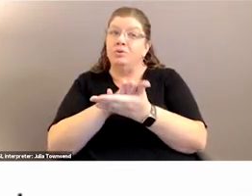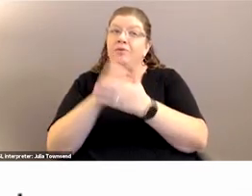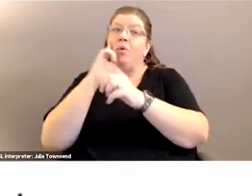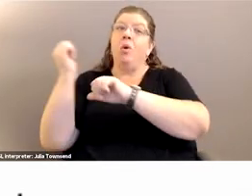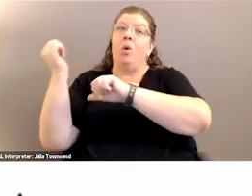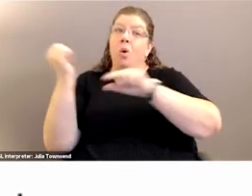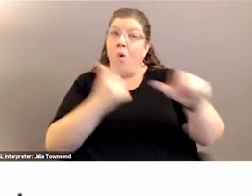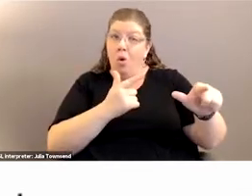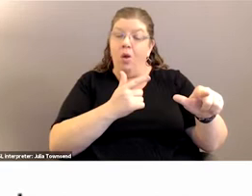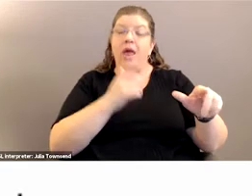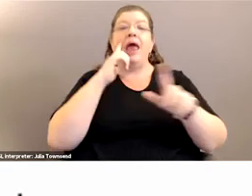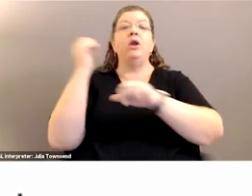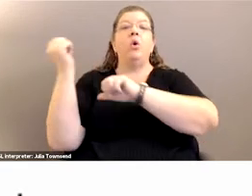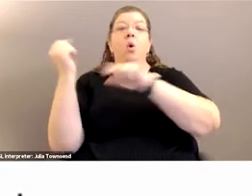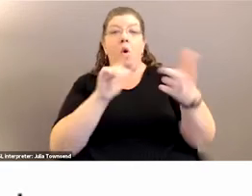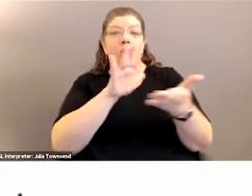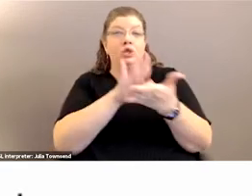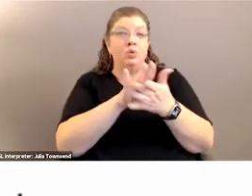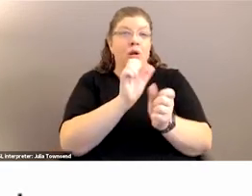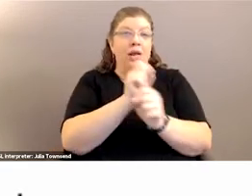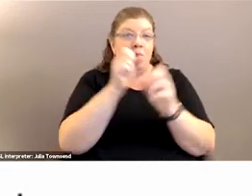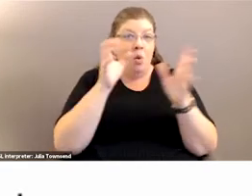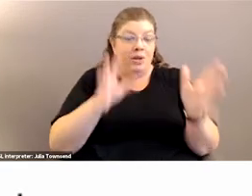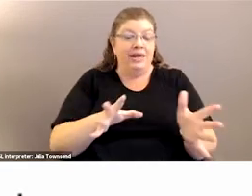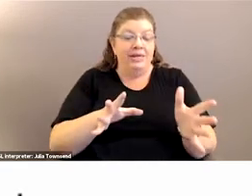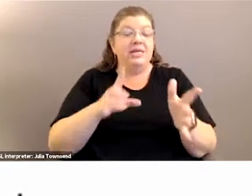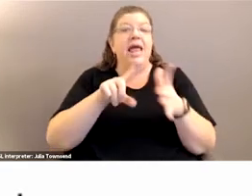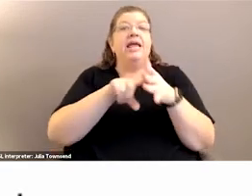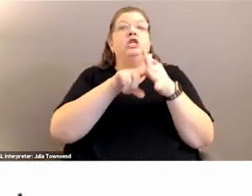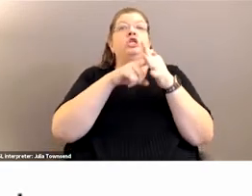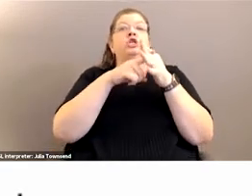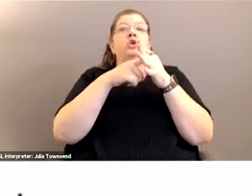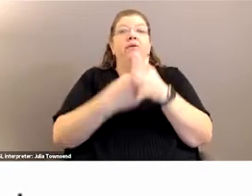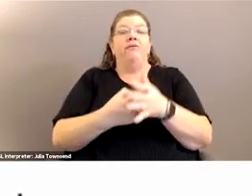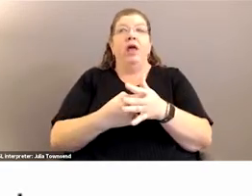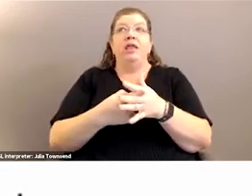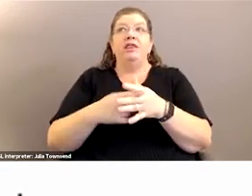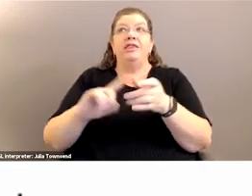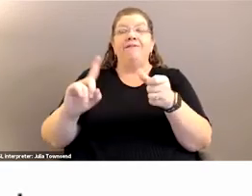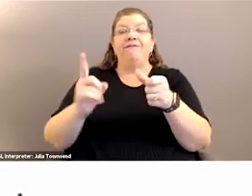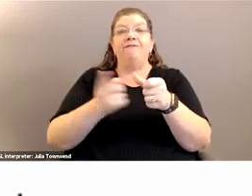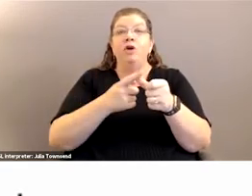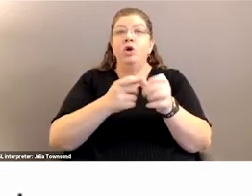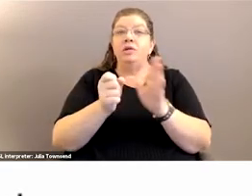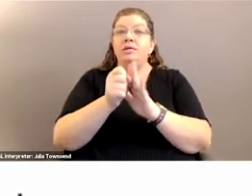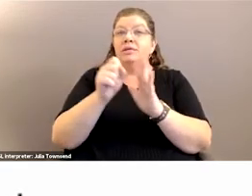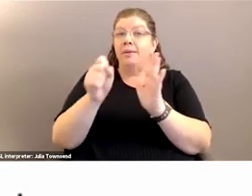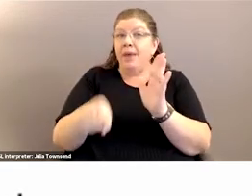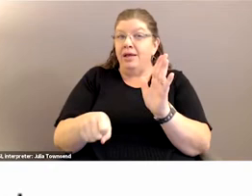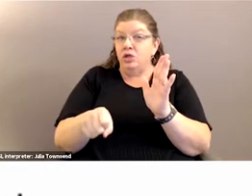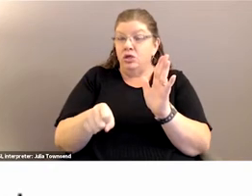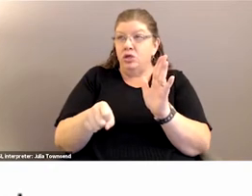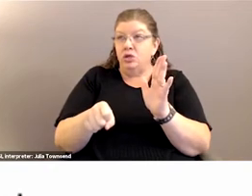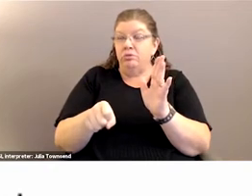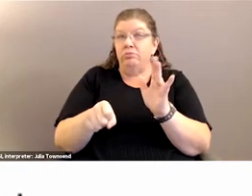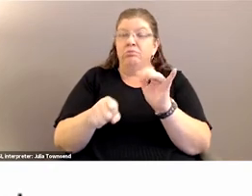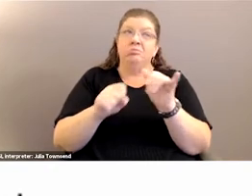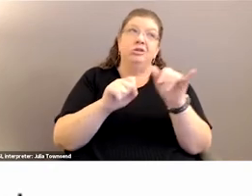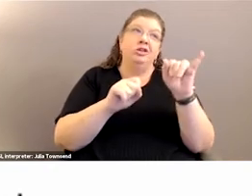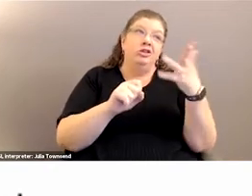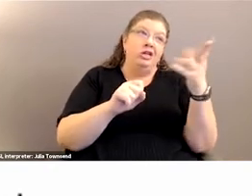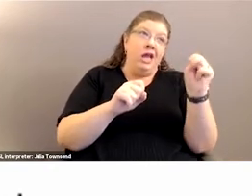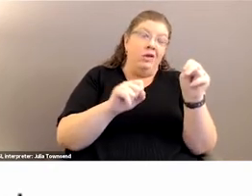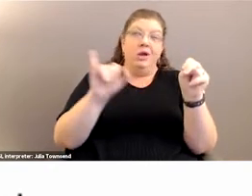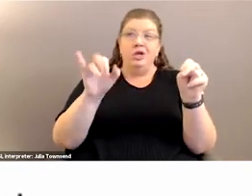school employees it goes into effect in the first semester either january or